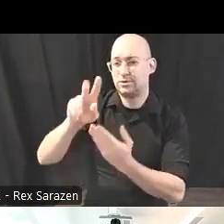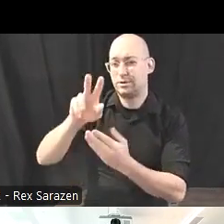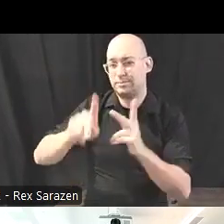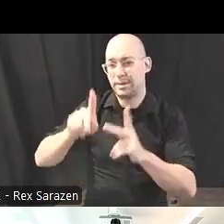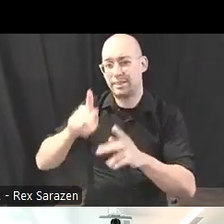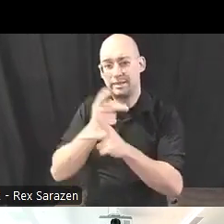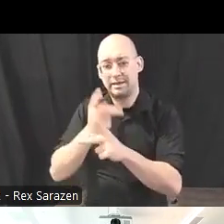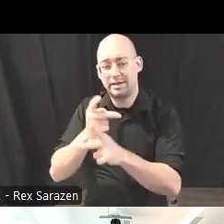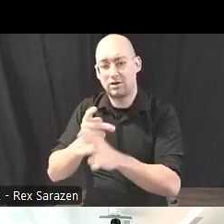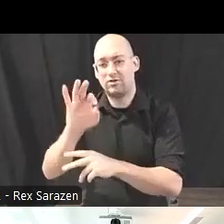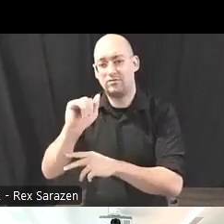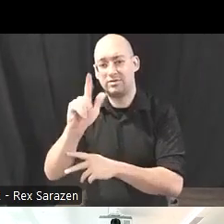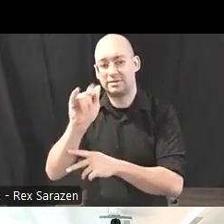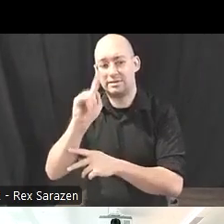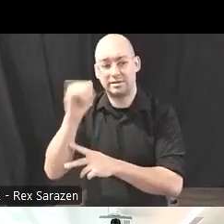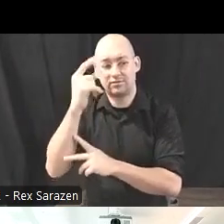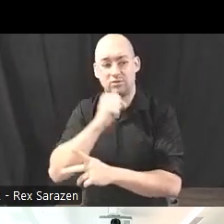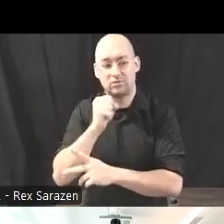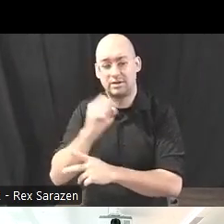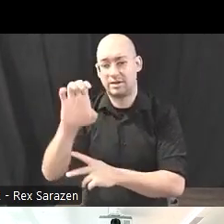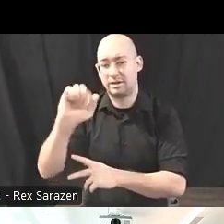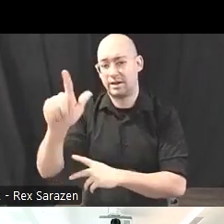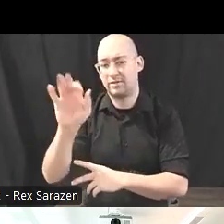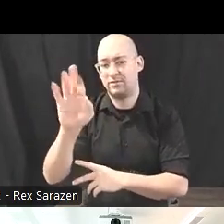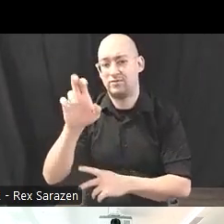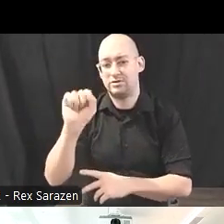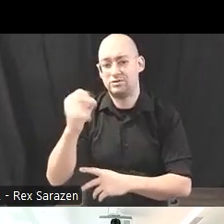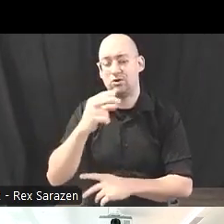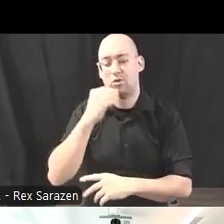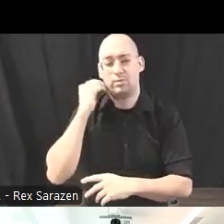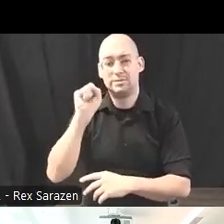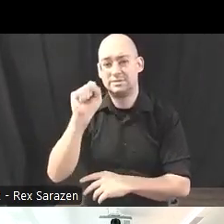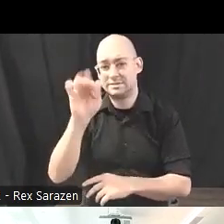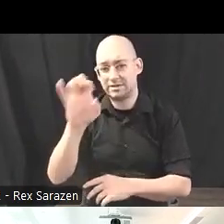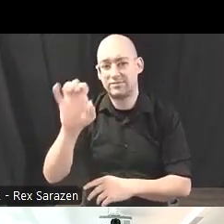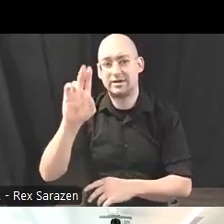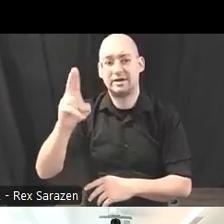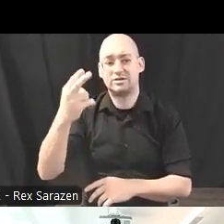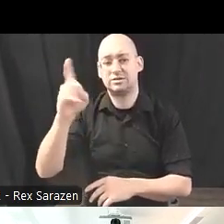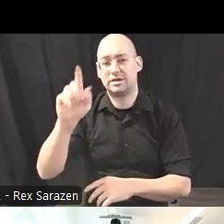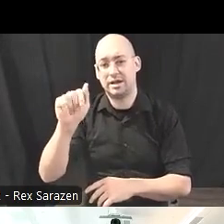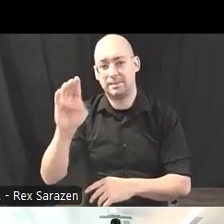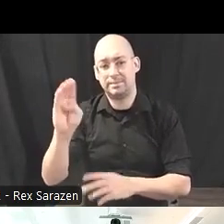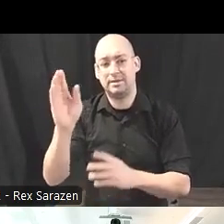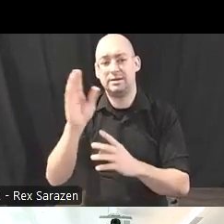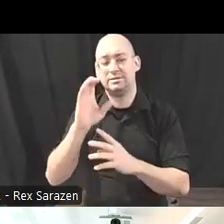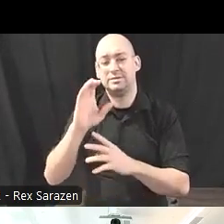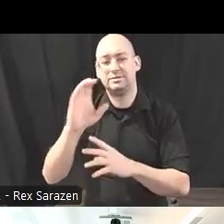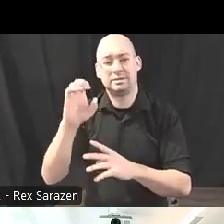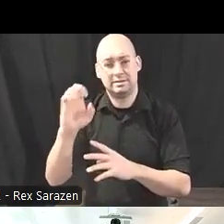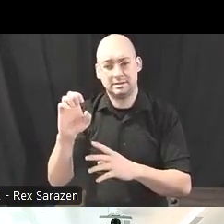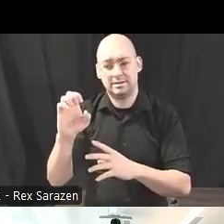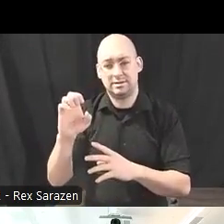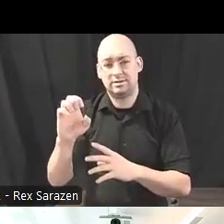for the elderly, HowFresh, Home Safe, HDAP, CCE,